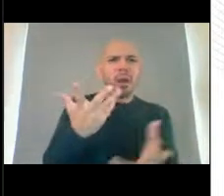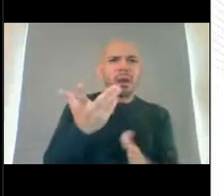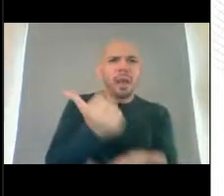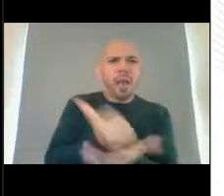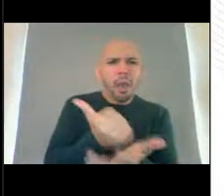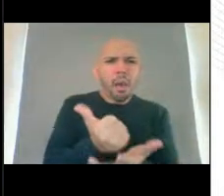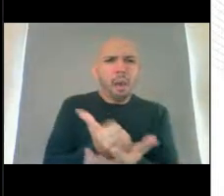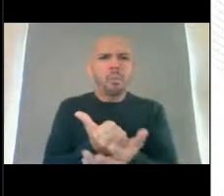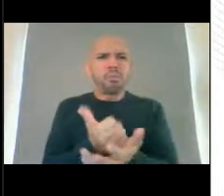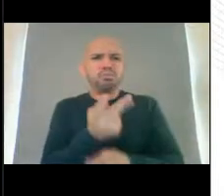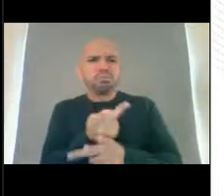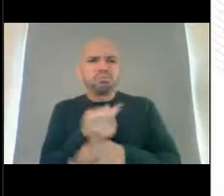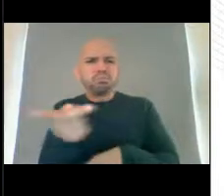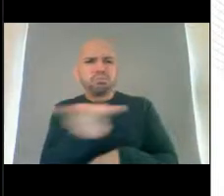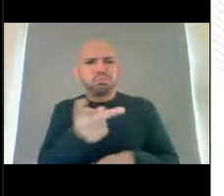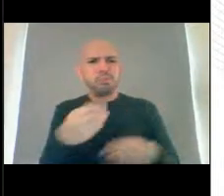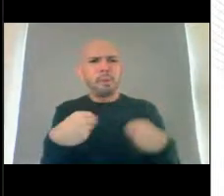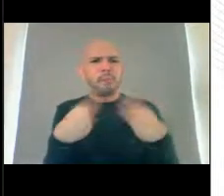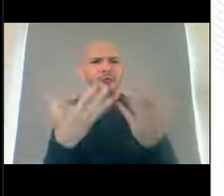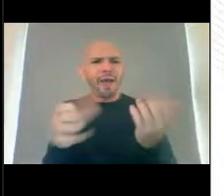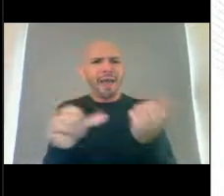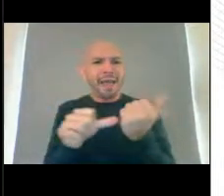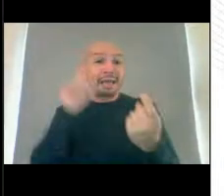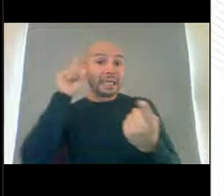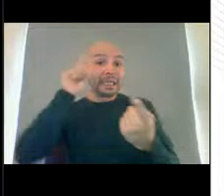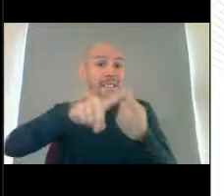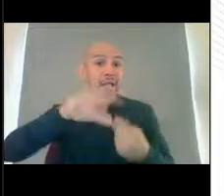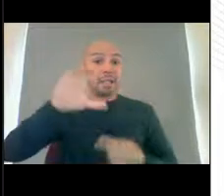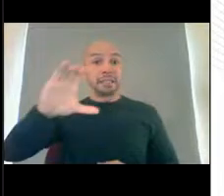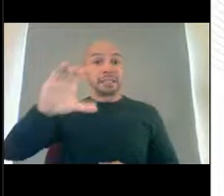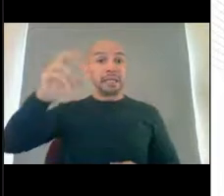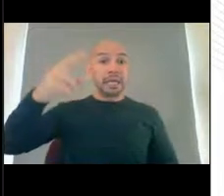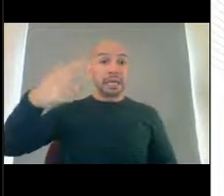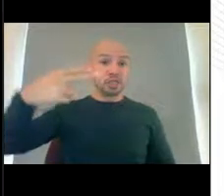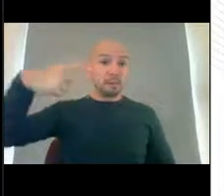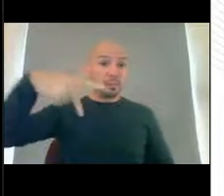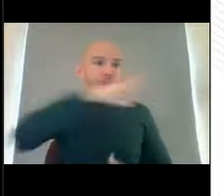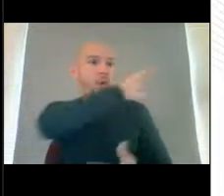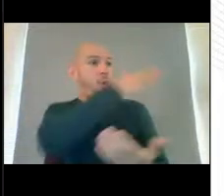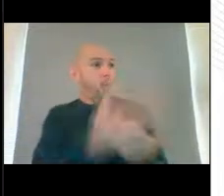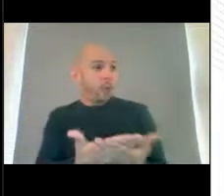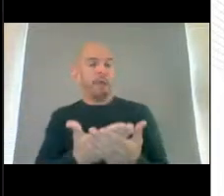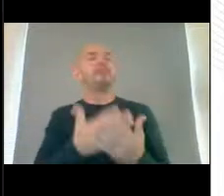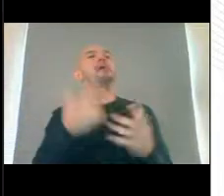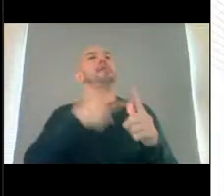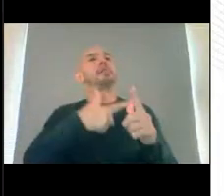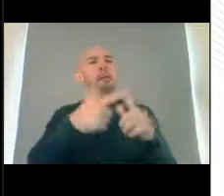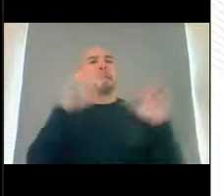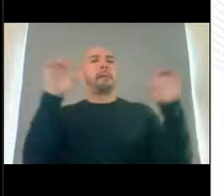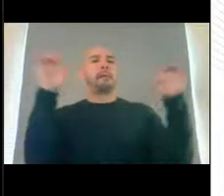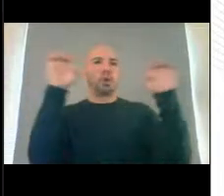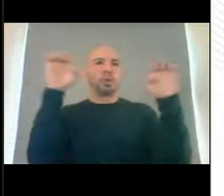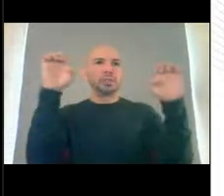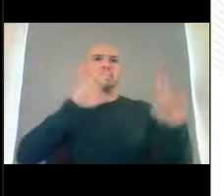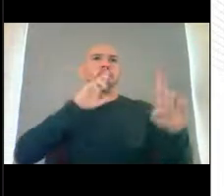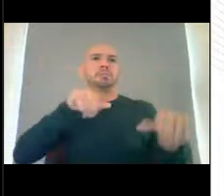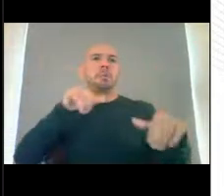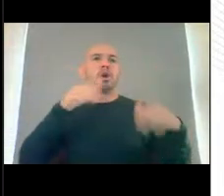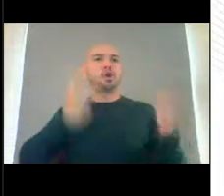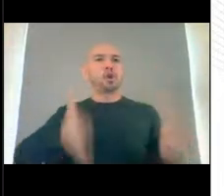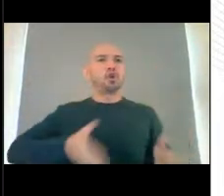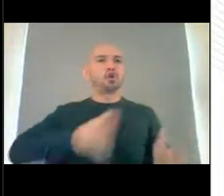aid and the chp arrived and and after that emergency responders um and so they